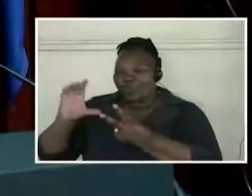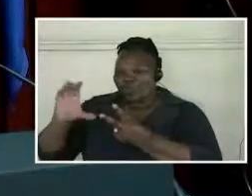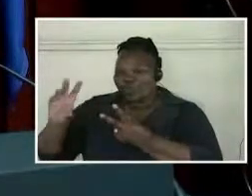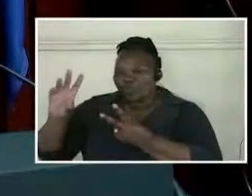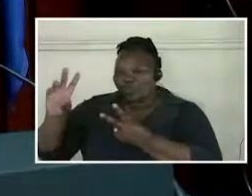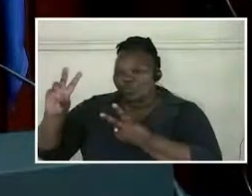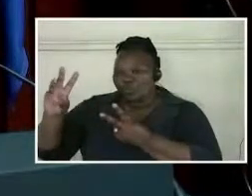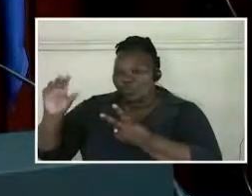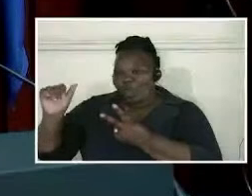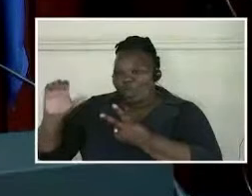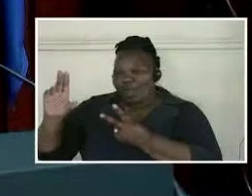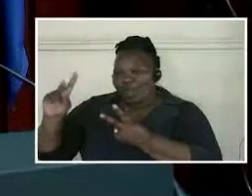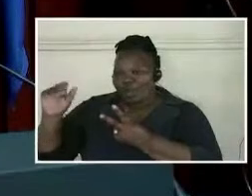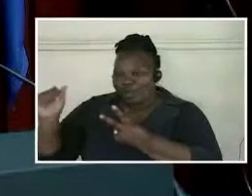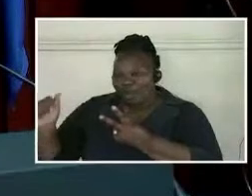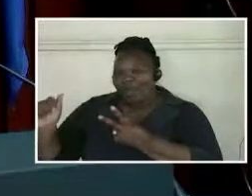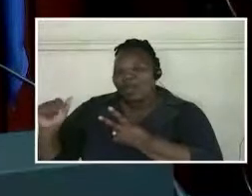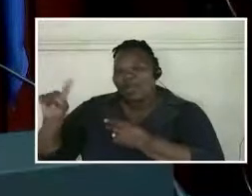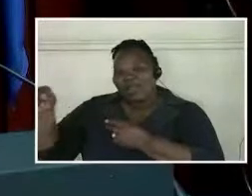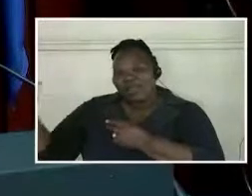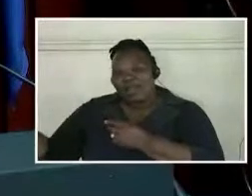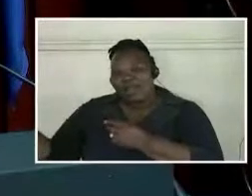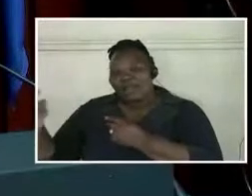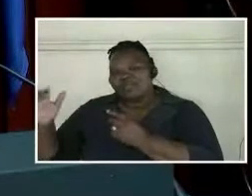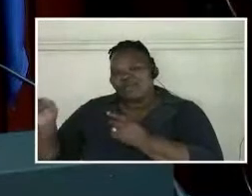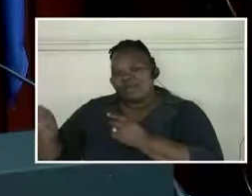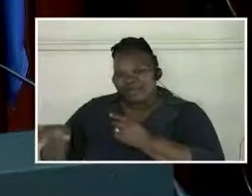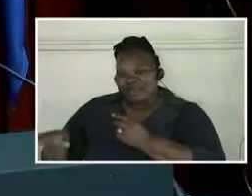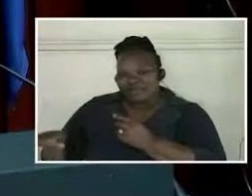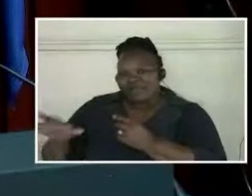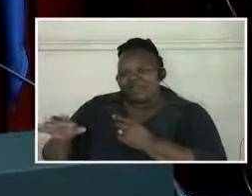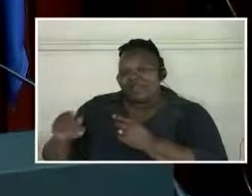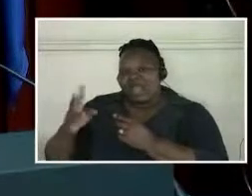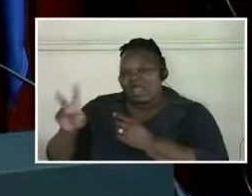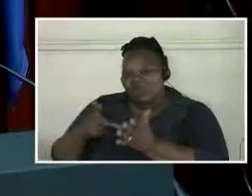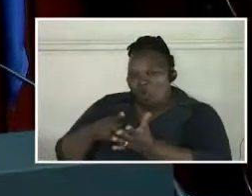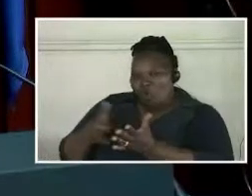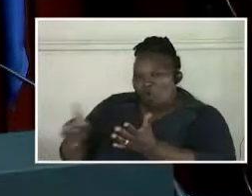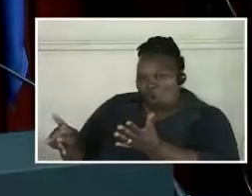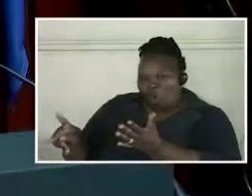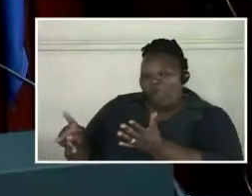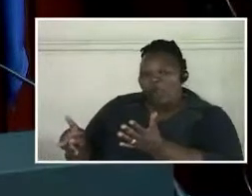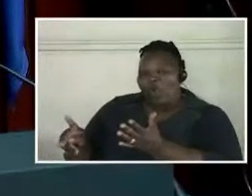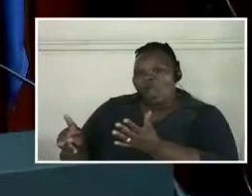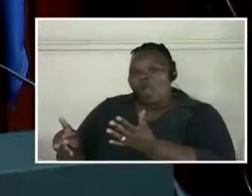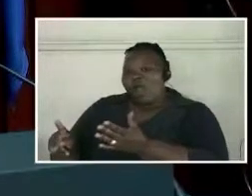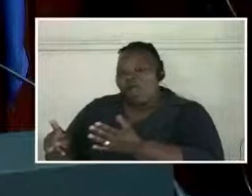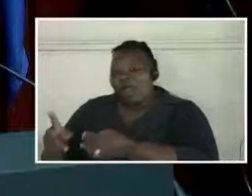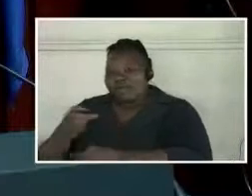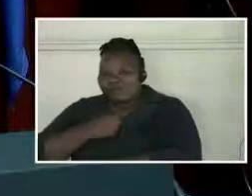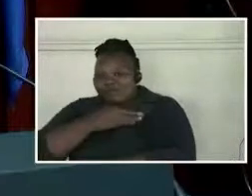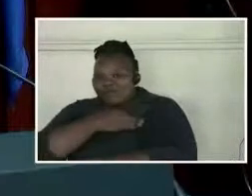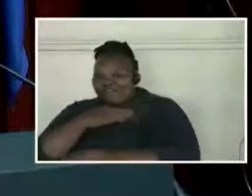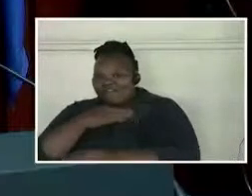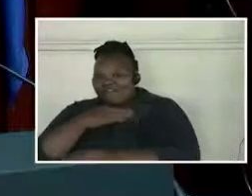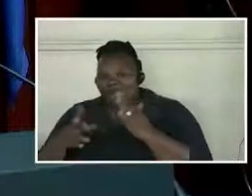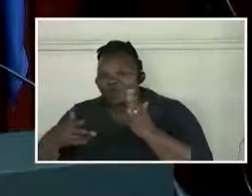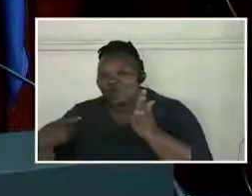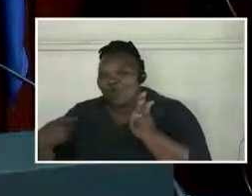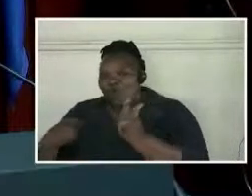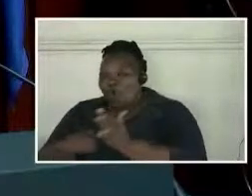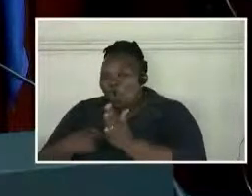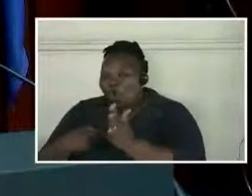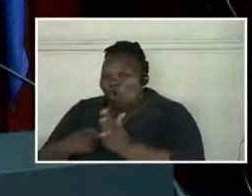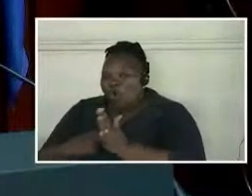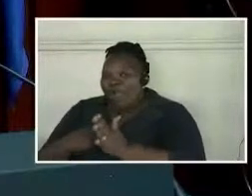municipalities for the payment of library units salaries and cyber cards purchase of library material connectivity